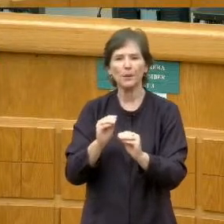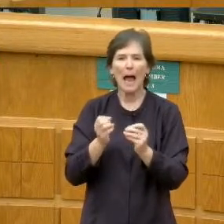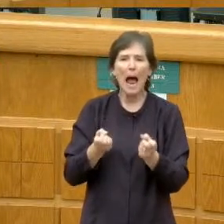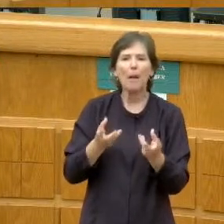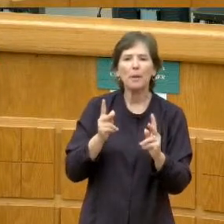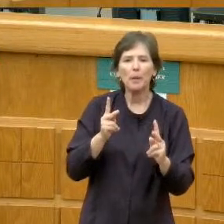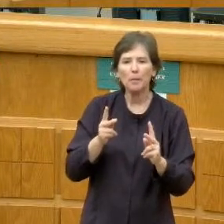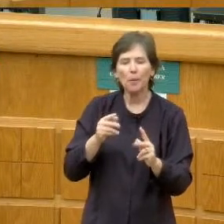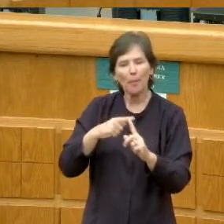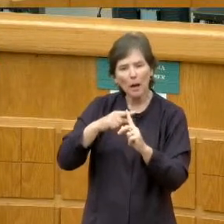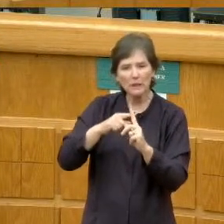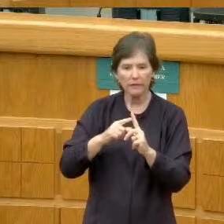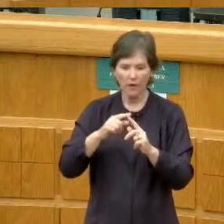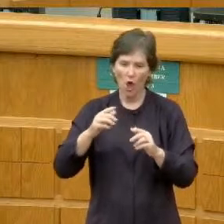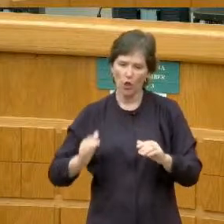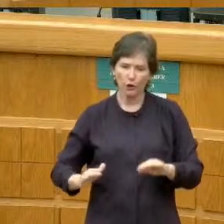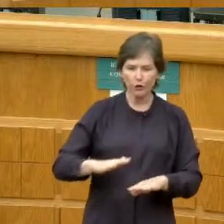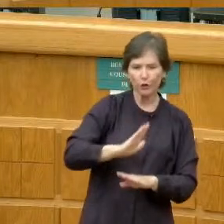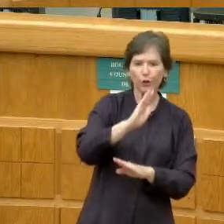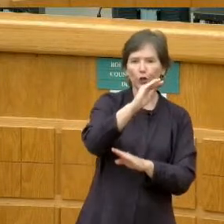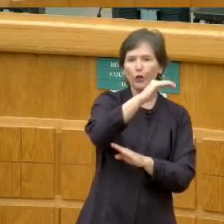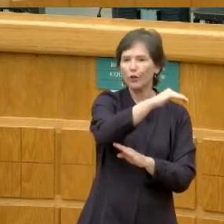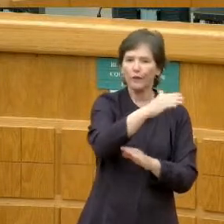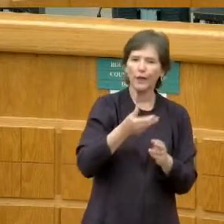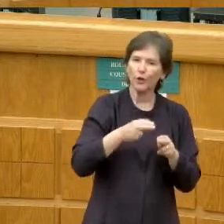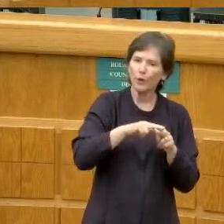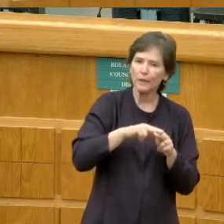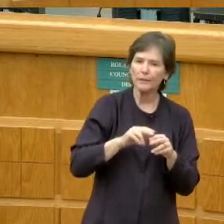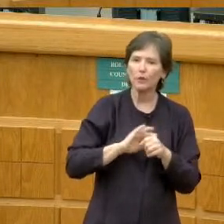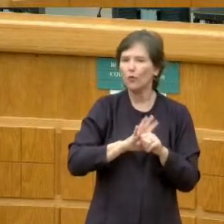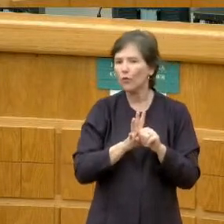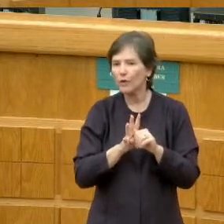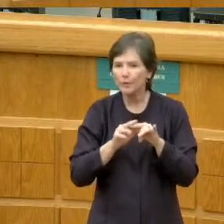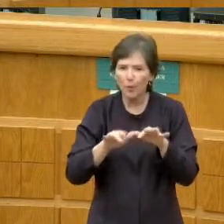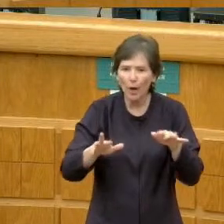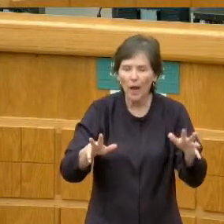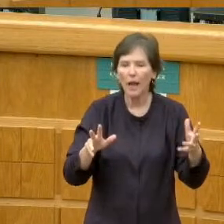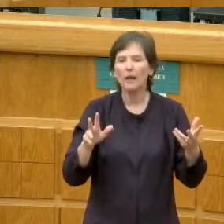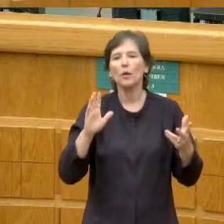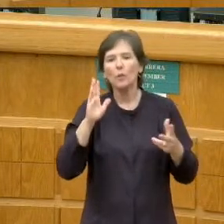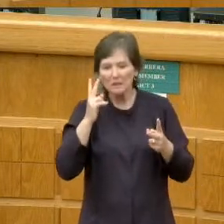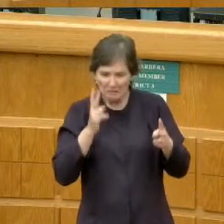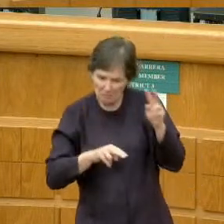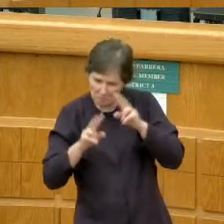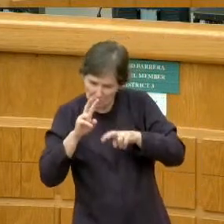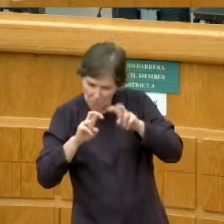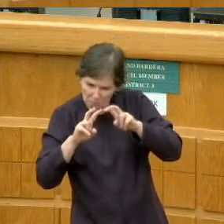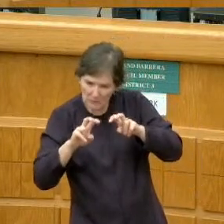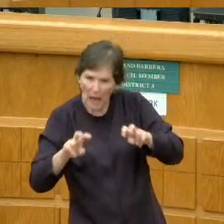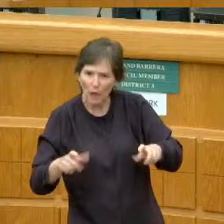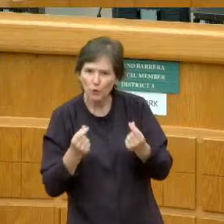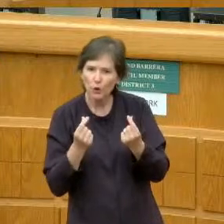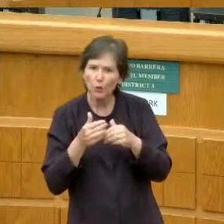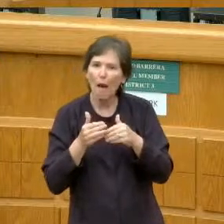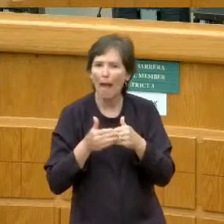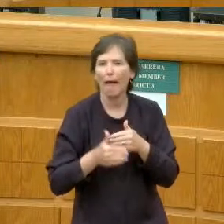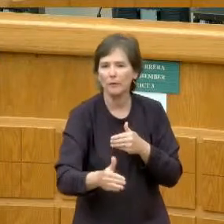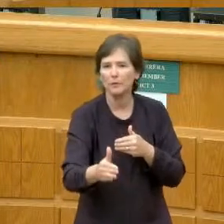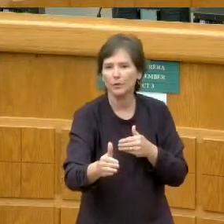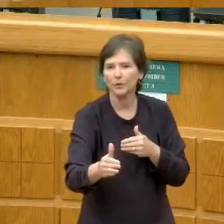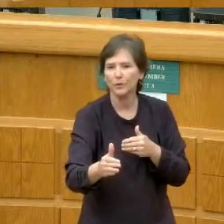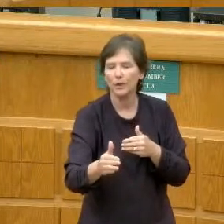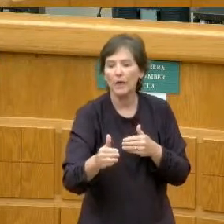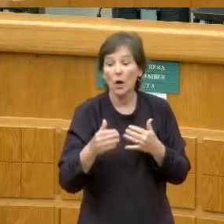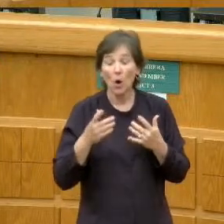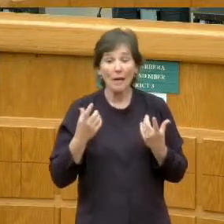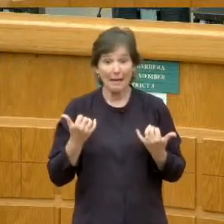the meantime, working right now. That's why I was with those CEOs. We're working right now to build more capacity